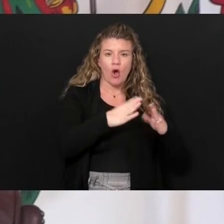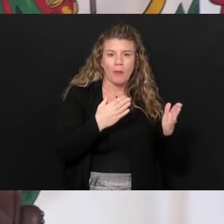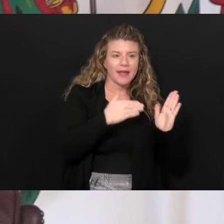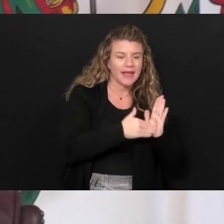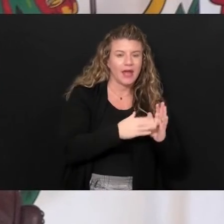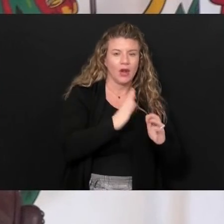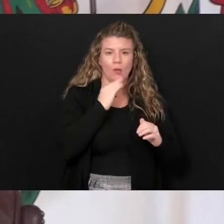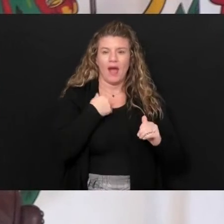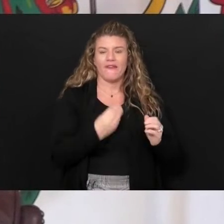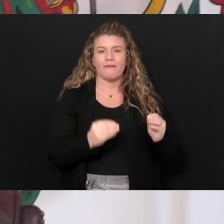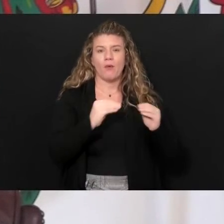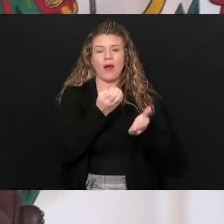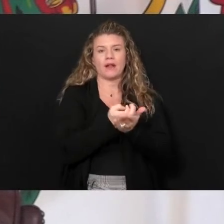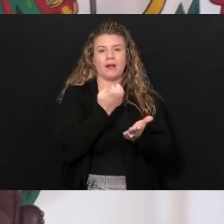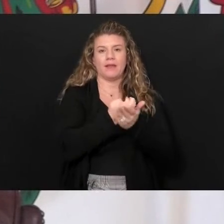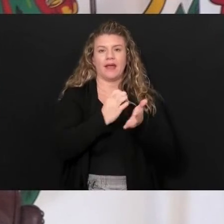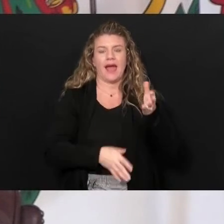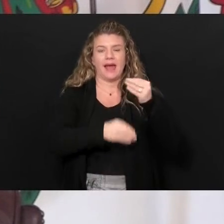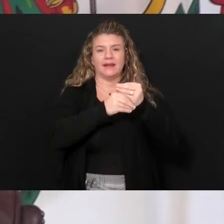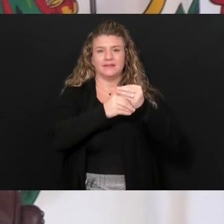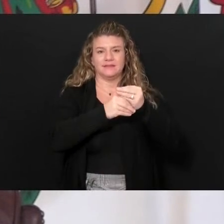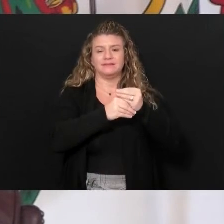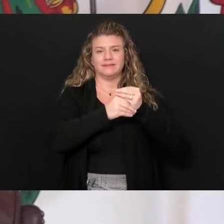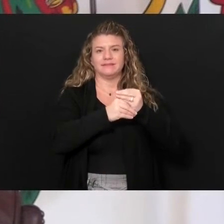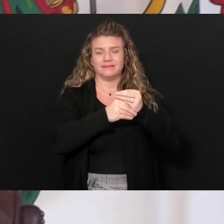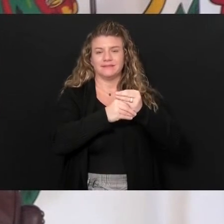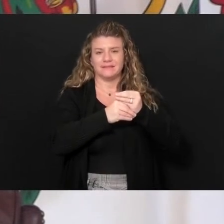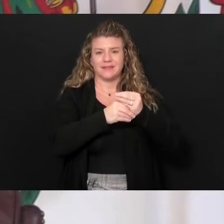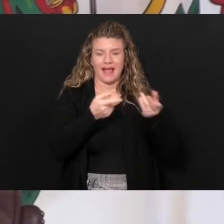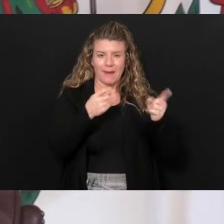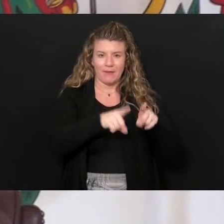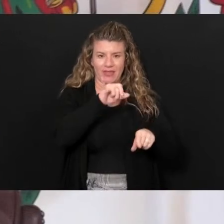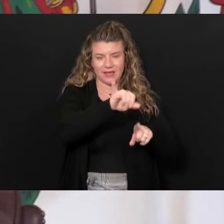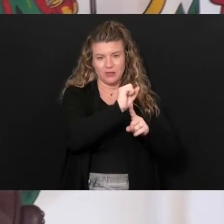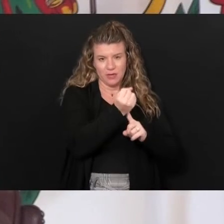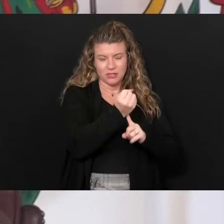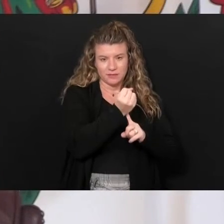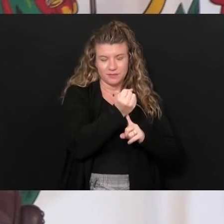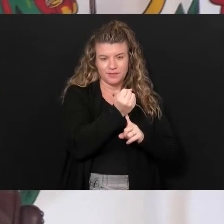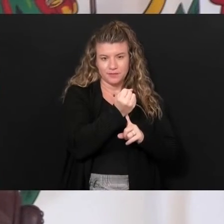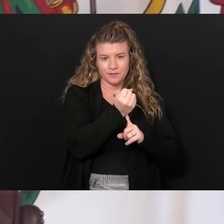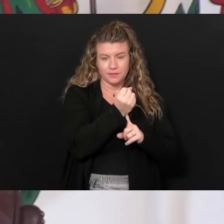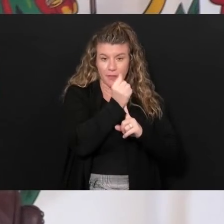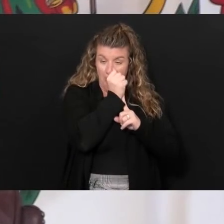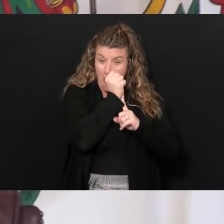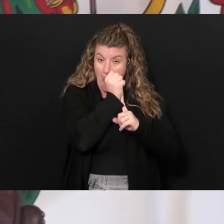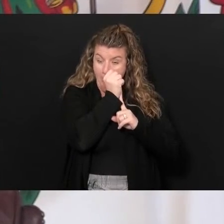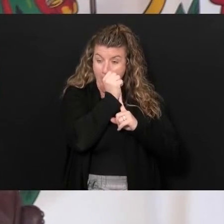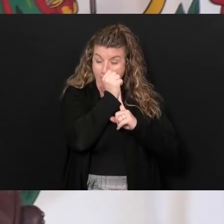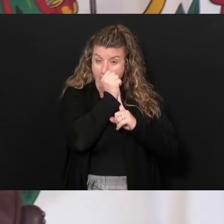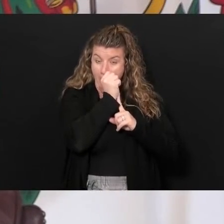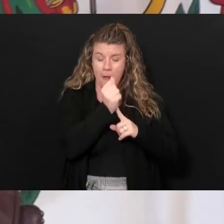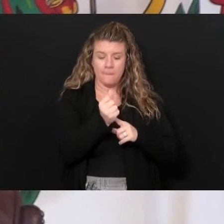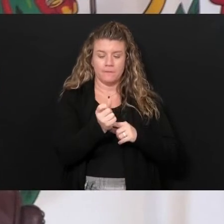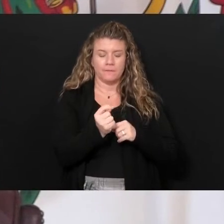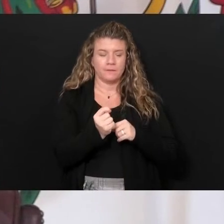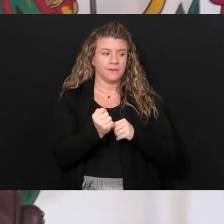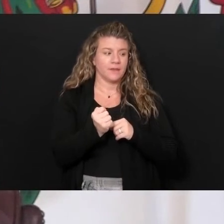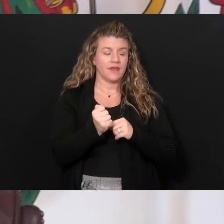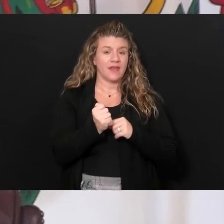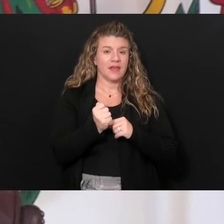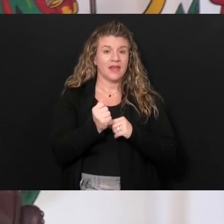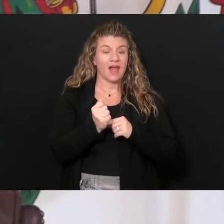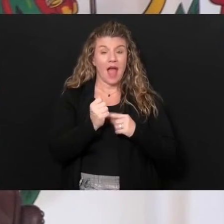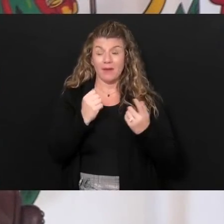can't imagine from the standpoint of, you know, we haven't forgotten about this